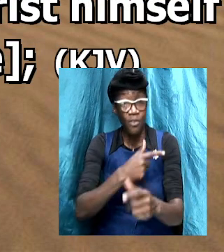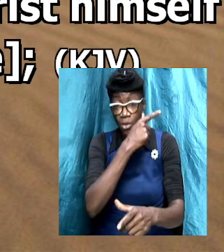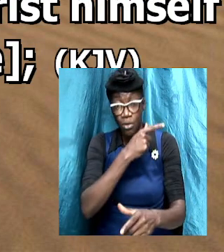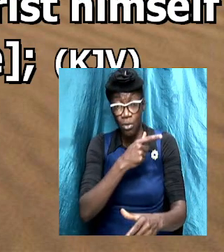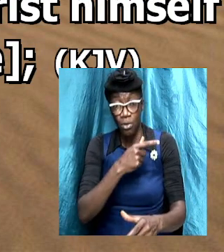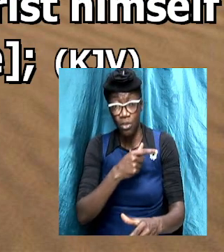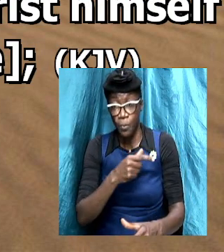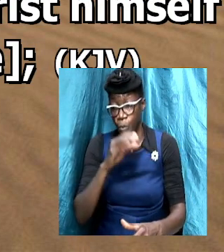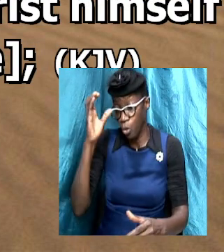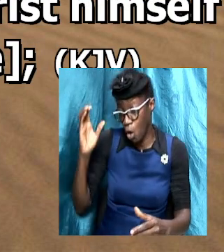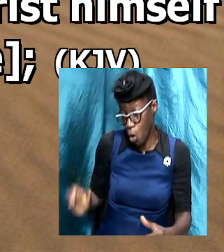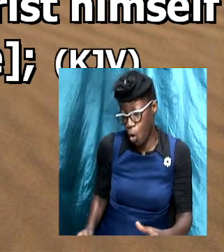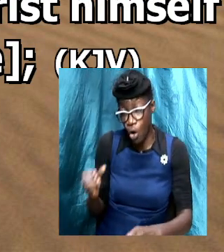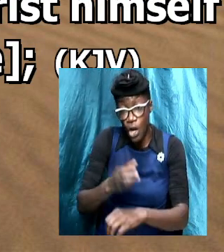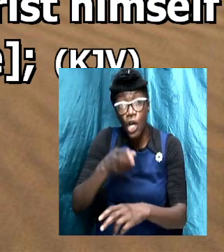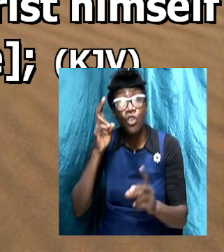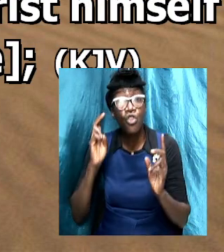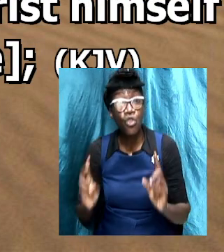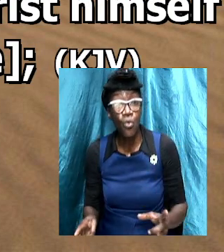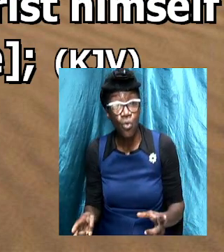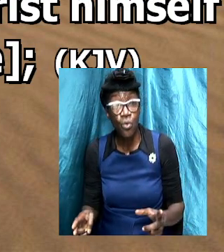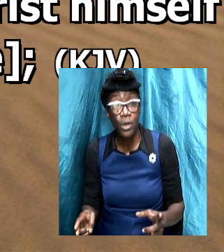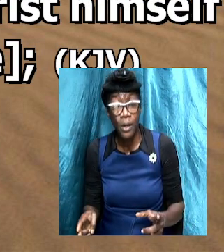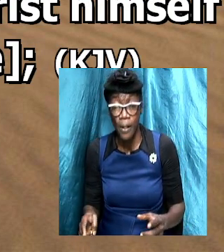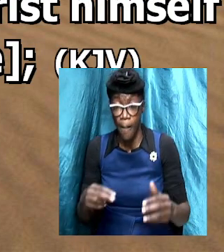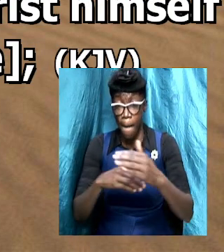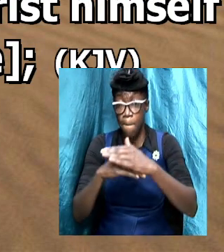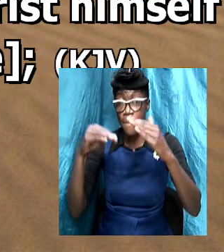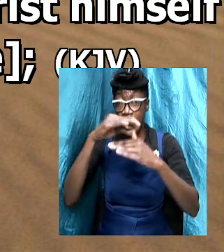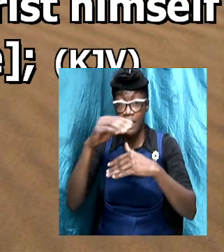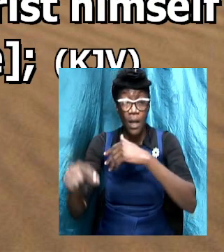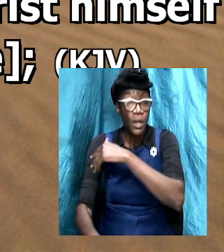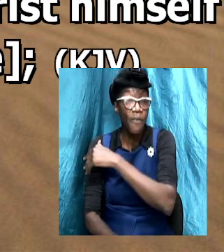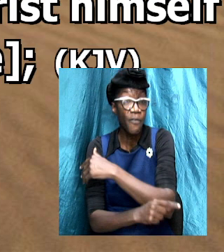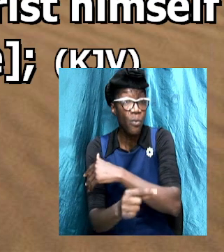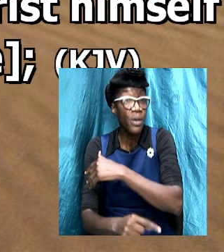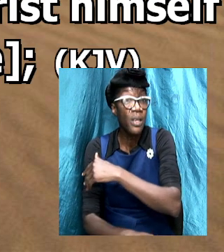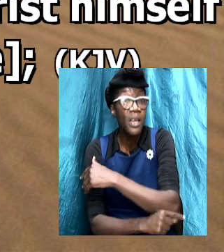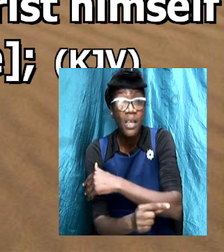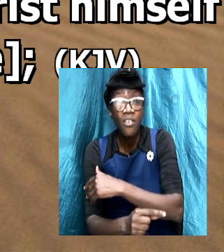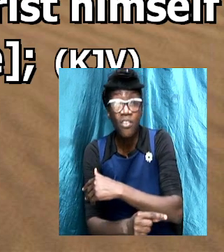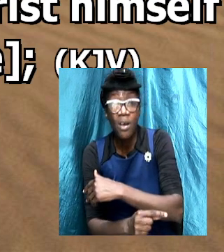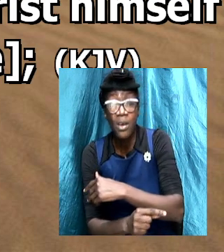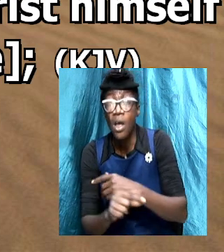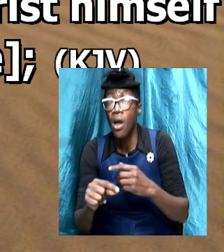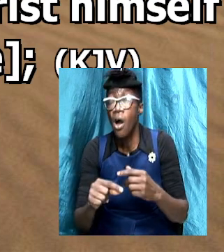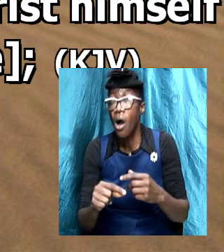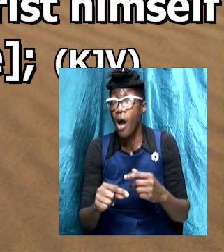foundation. We are built upon the foundation of the apostles and the prophets, Jesus Christ